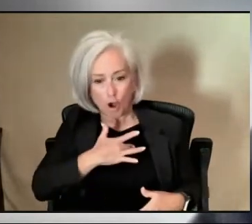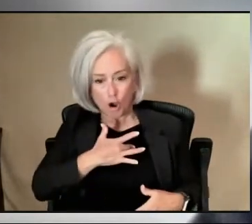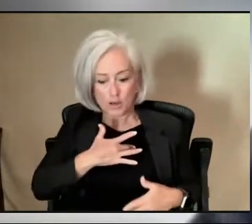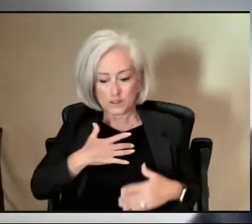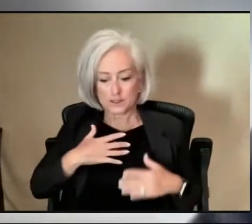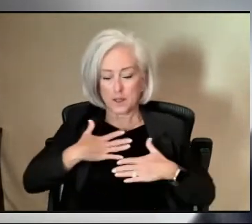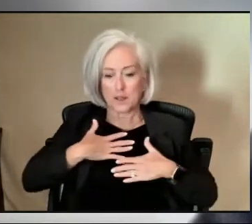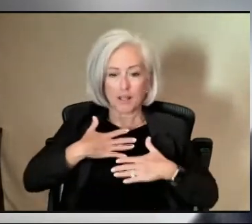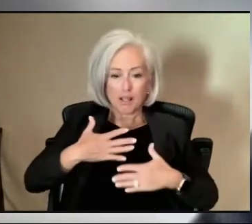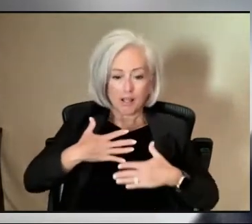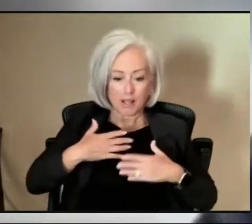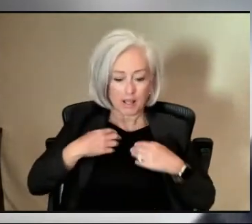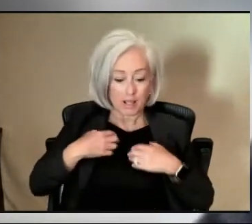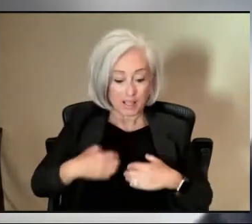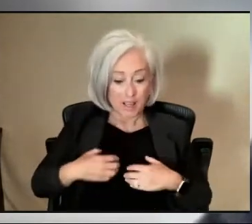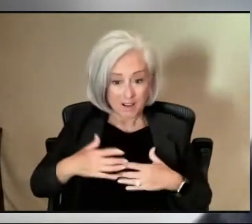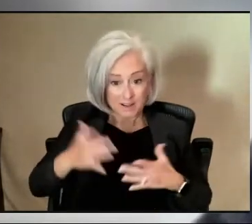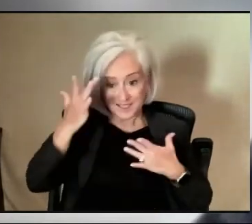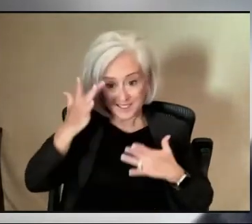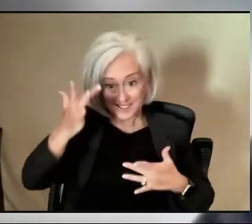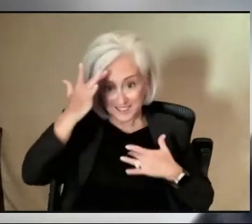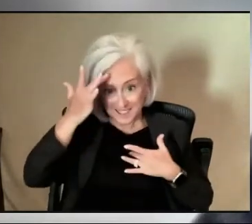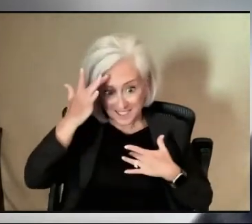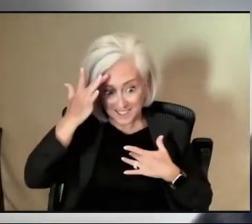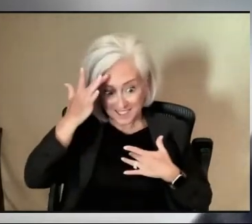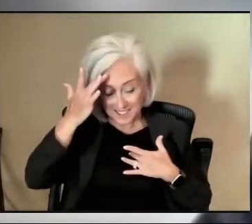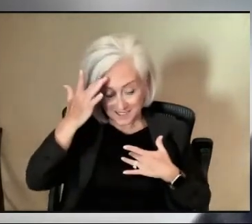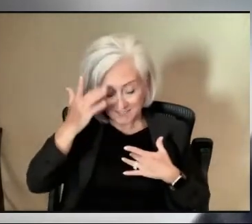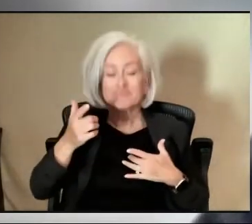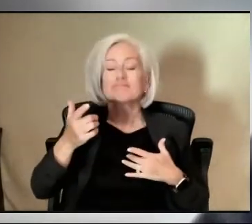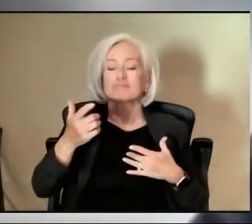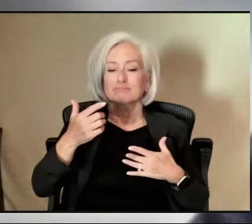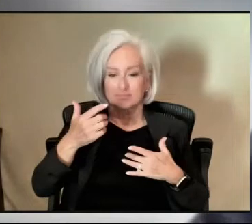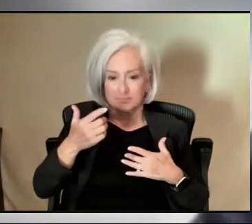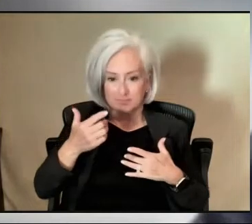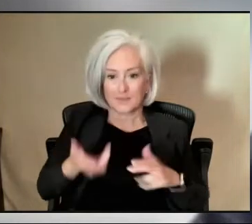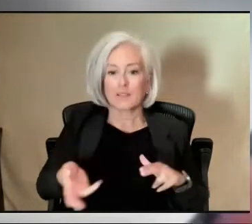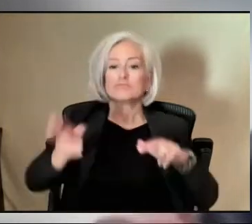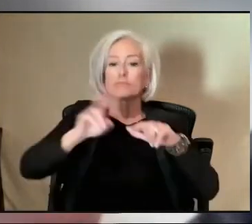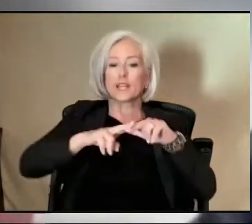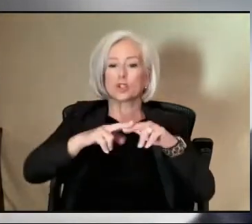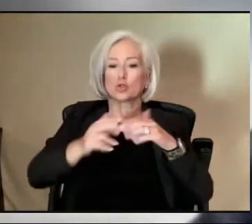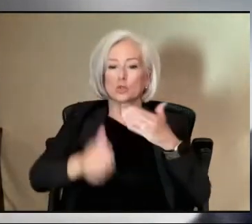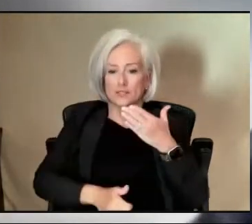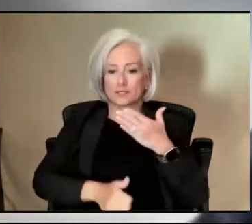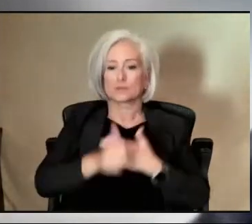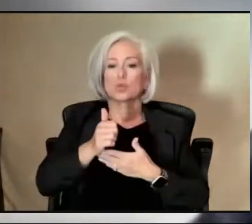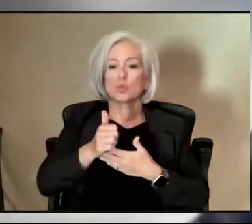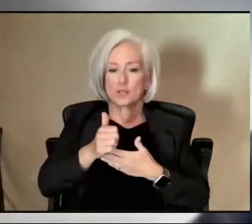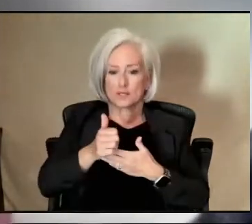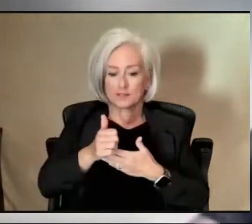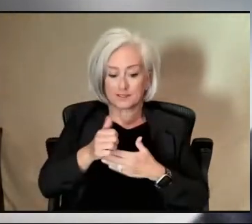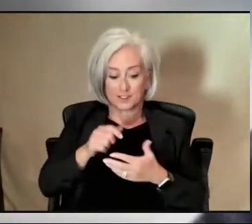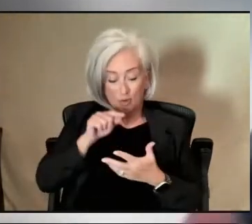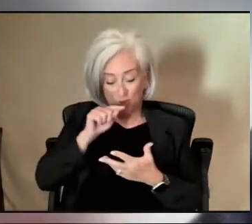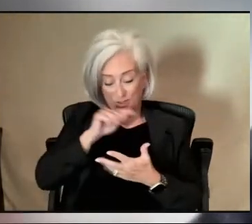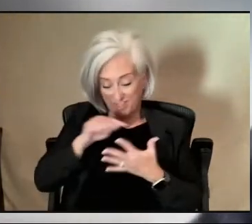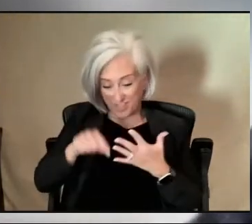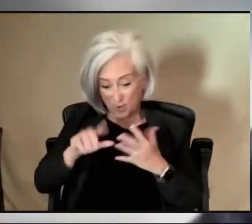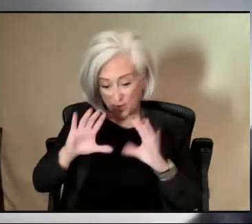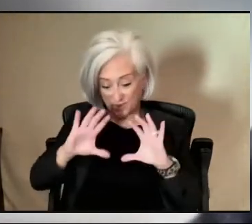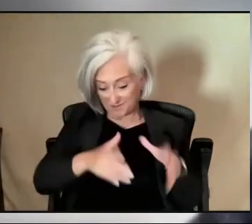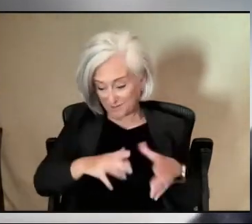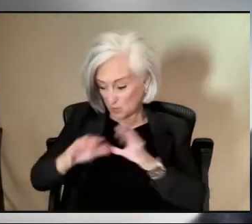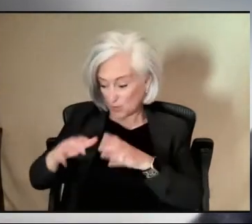disease, that you would suffer an increased risk of complications. So those were groups of people that it was